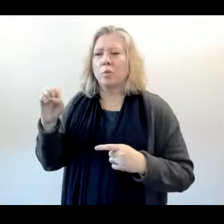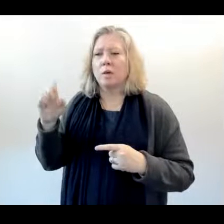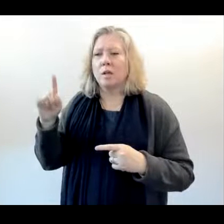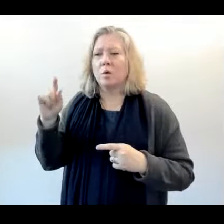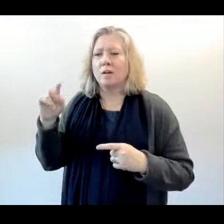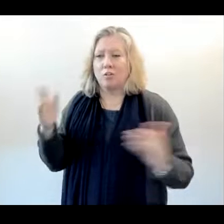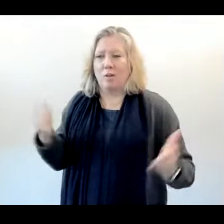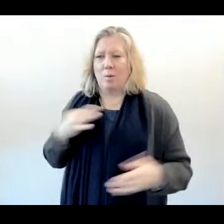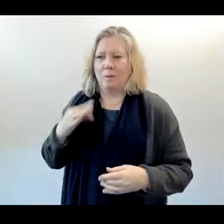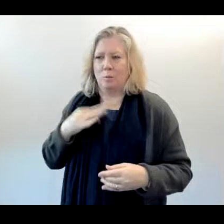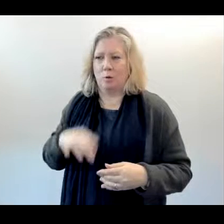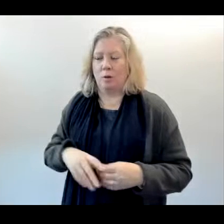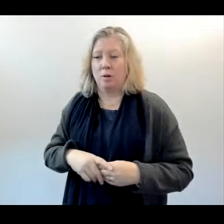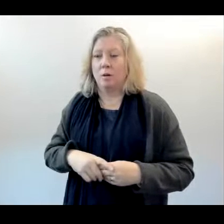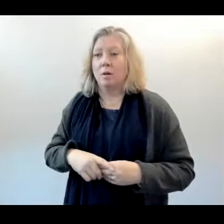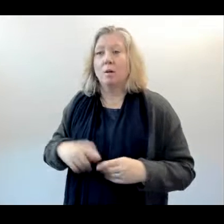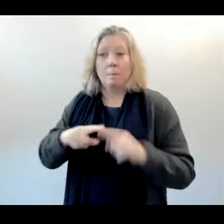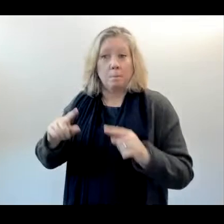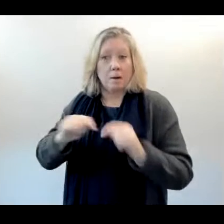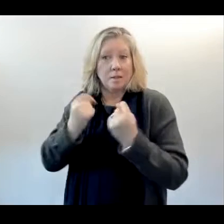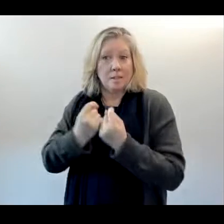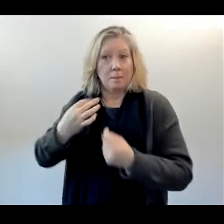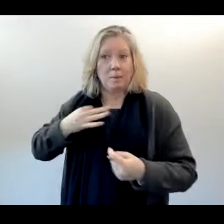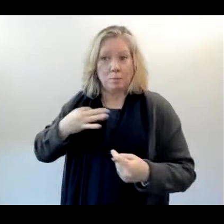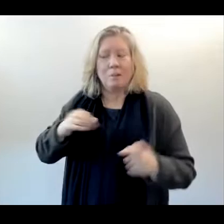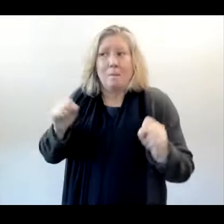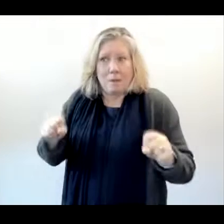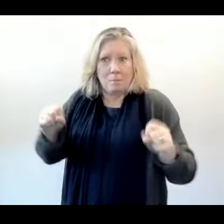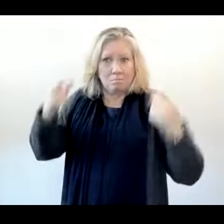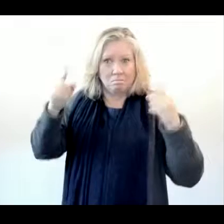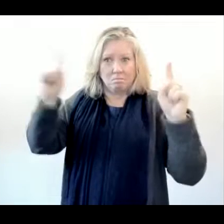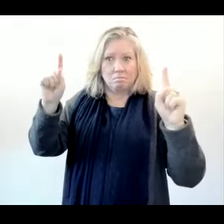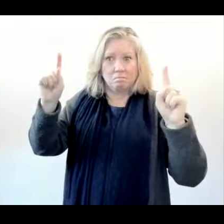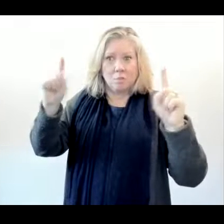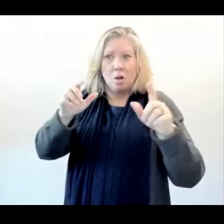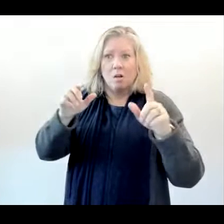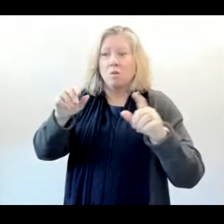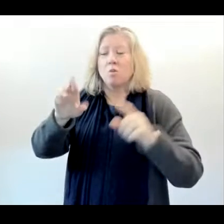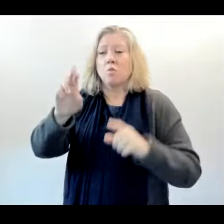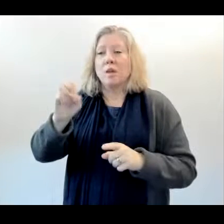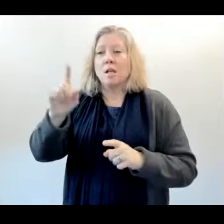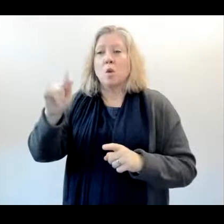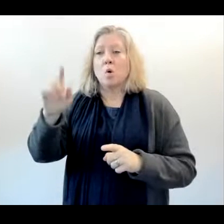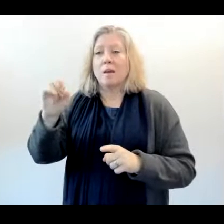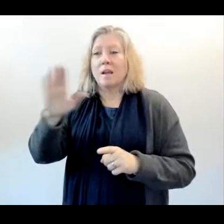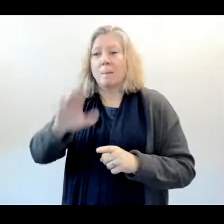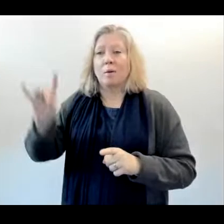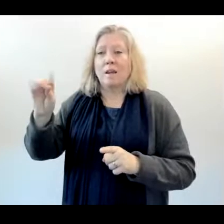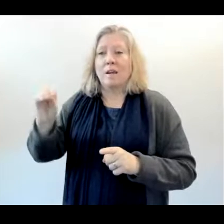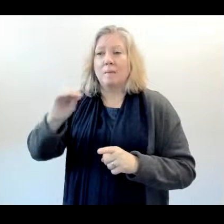Pittsburgh, the team Pittsburgh been able to relocate above 80% of the people back to